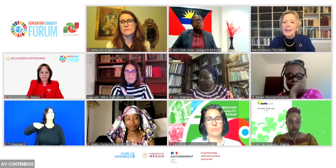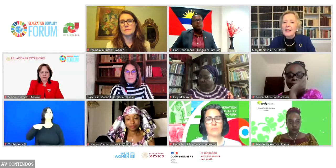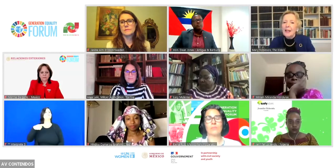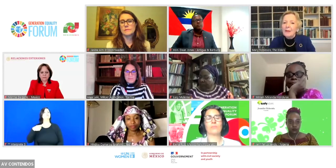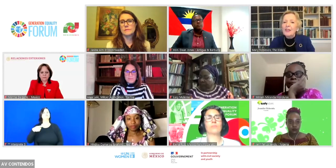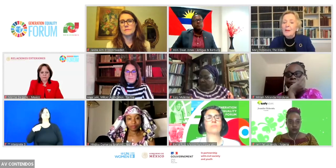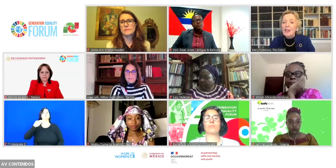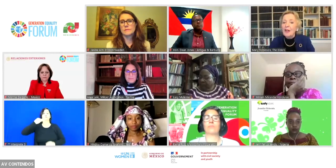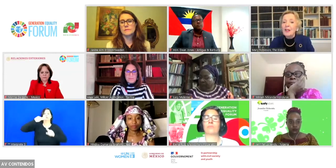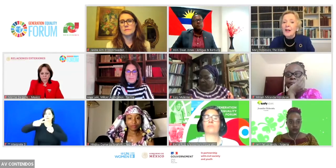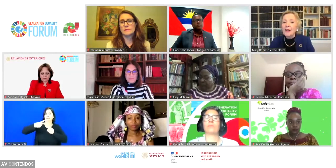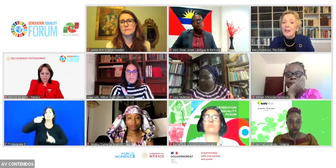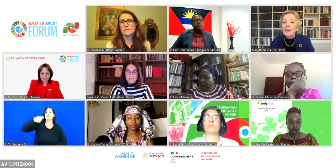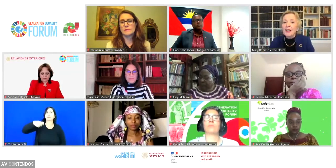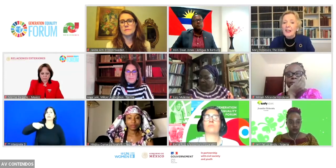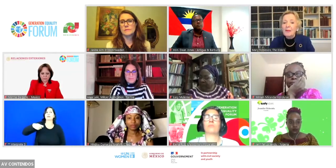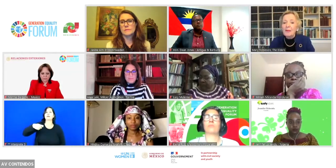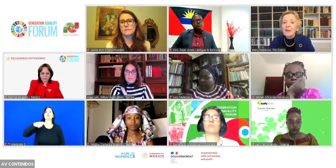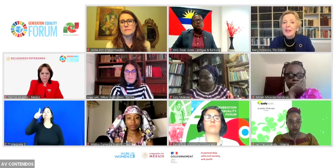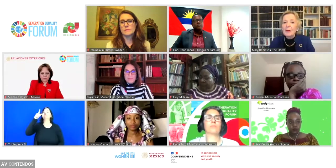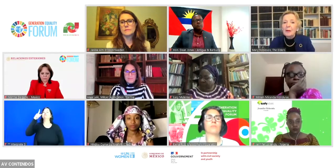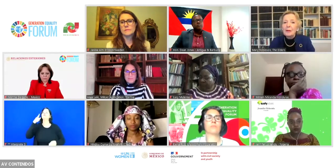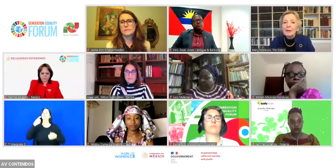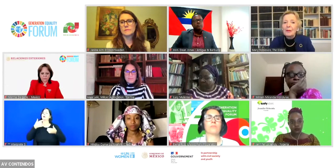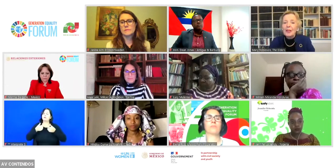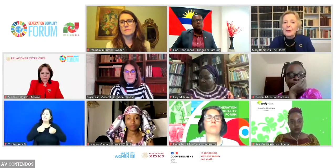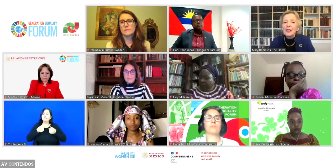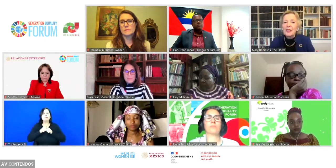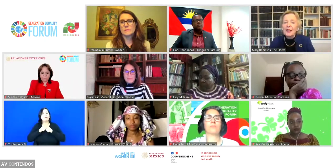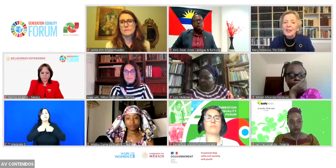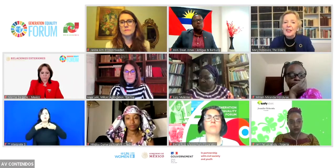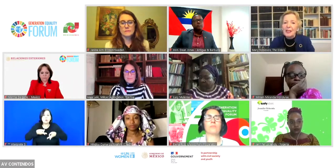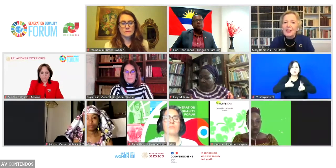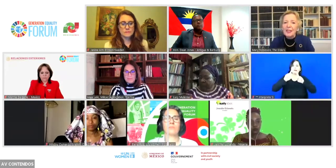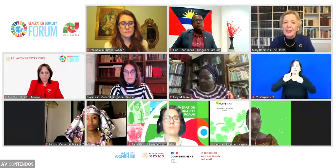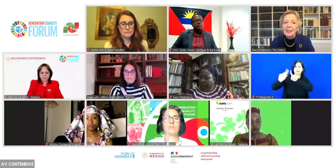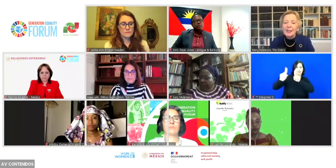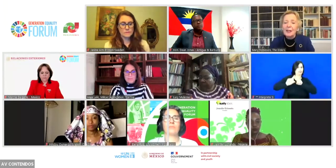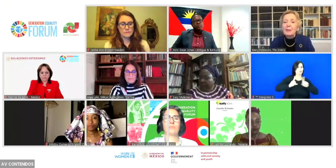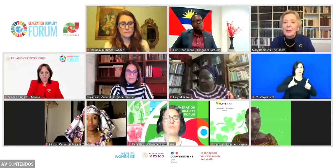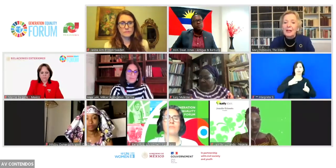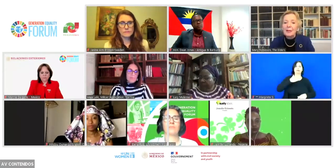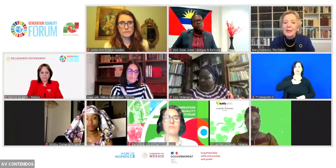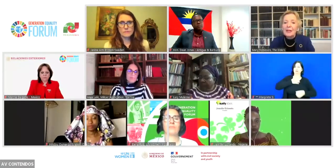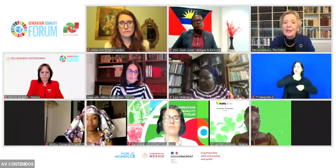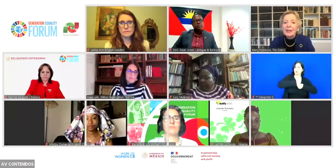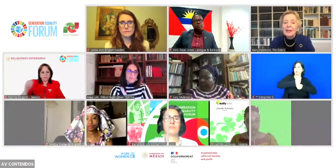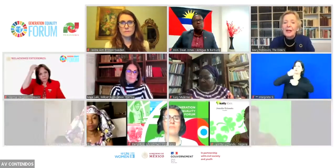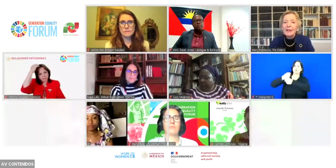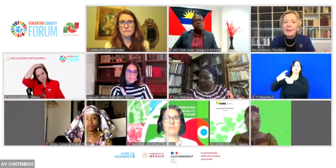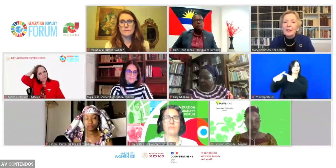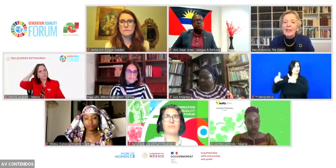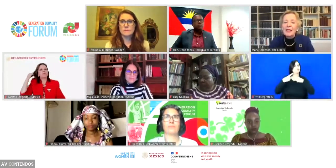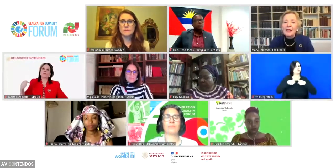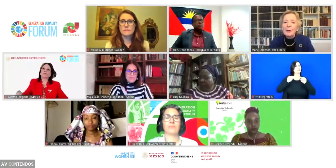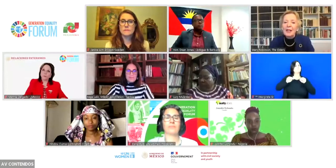planning a climate summit on Earth Day, which is on the 22nd of April.